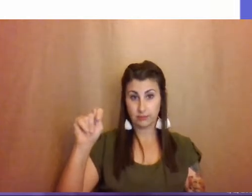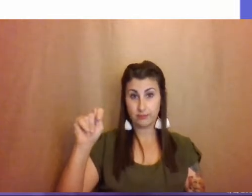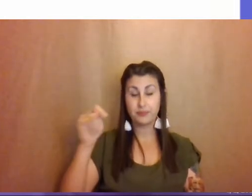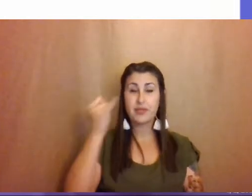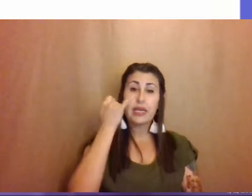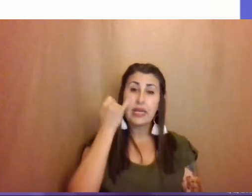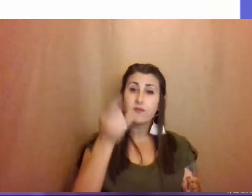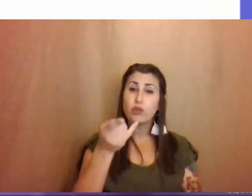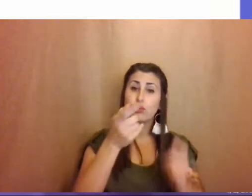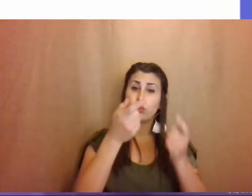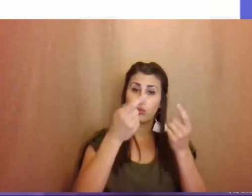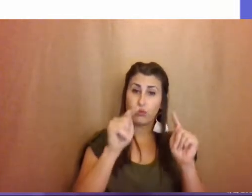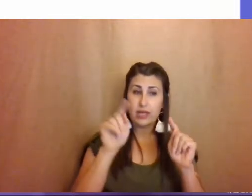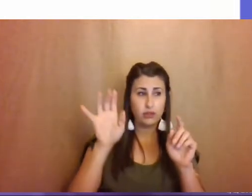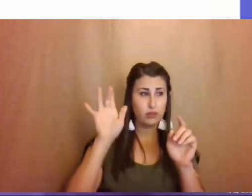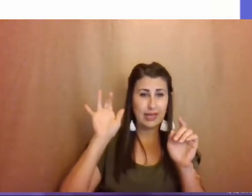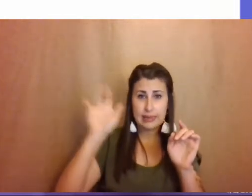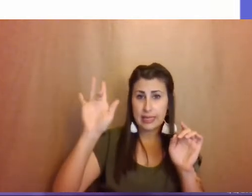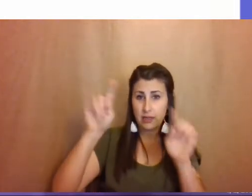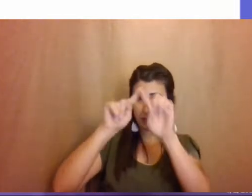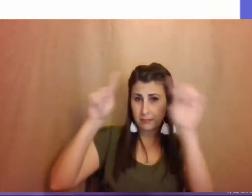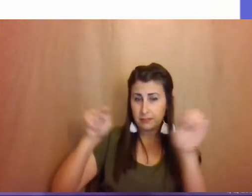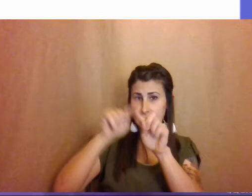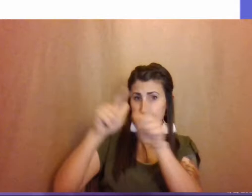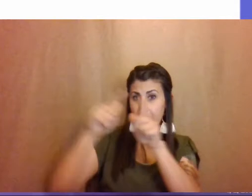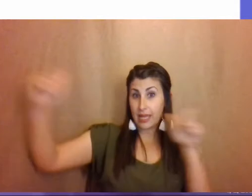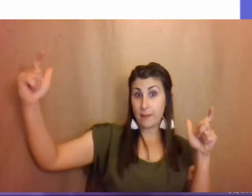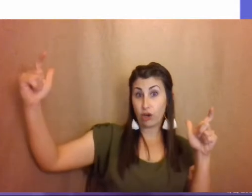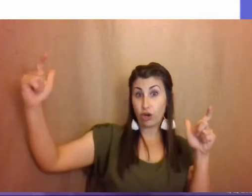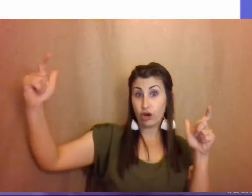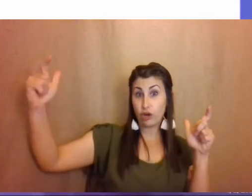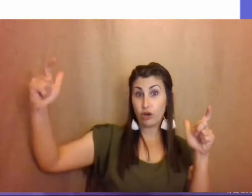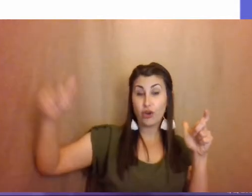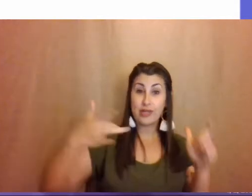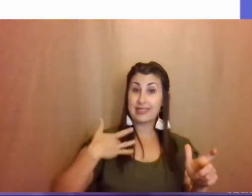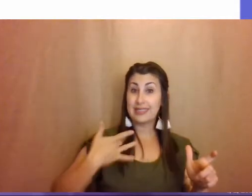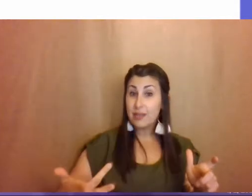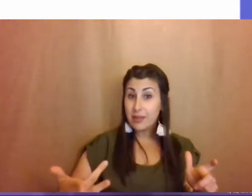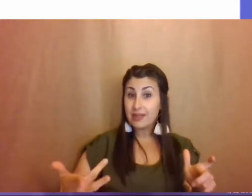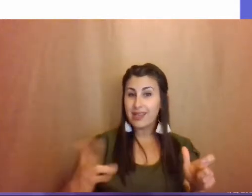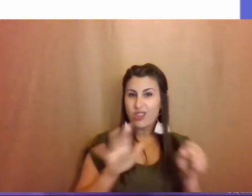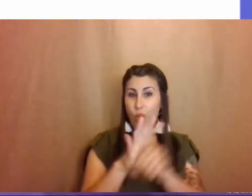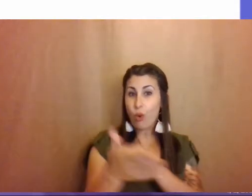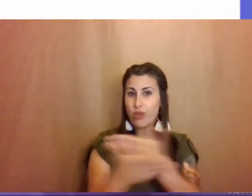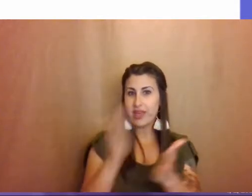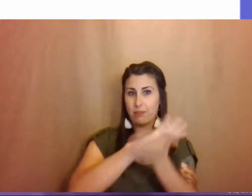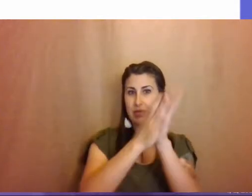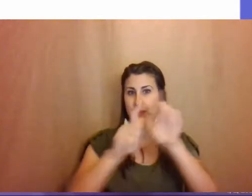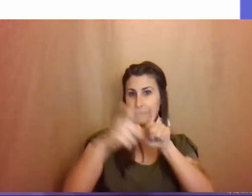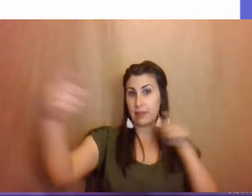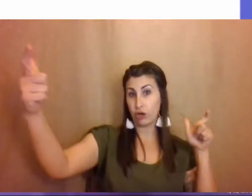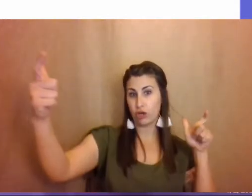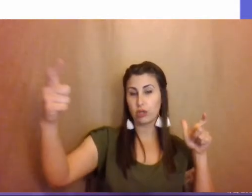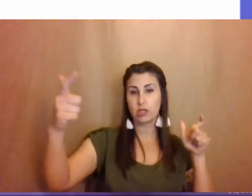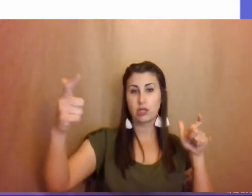you were to click right here and make it bigger, it usually, the whole thing will